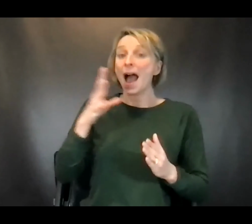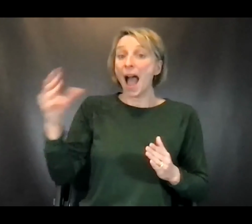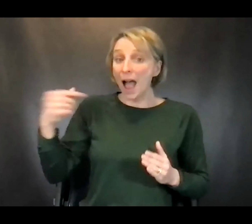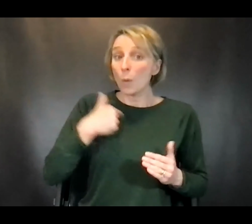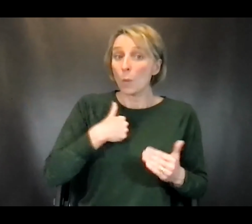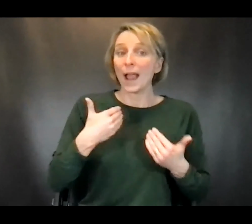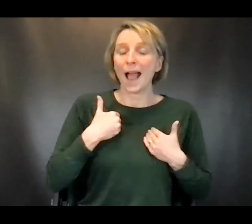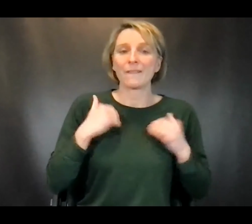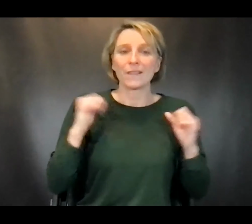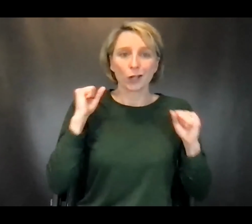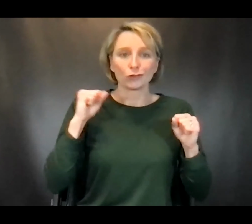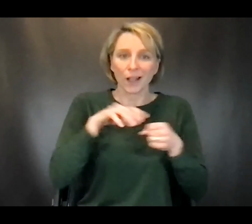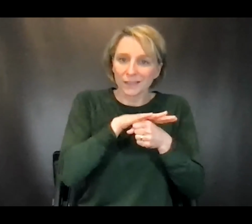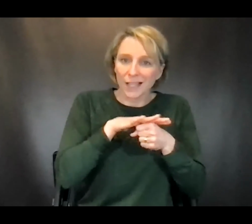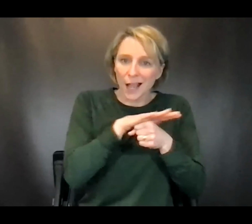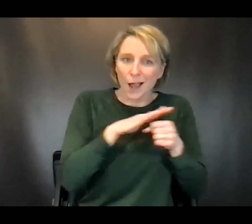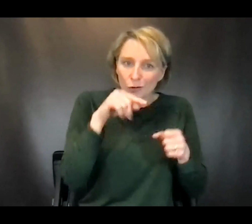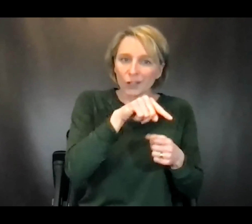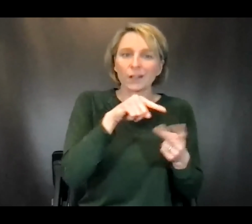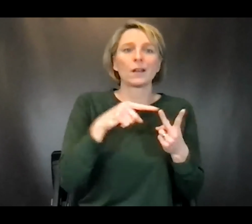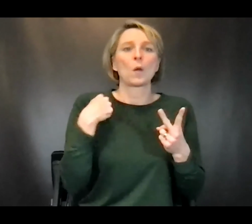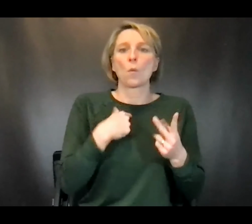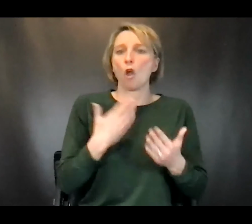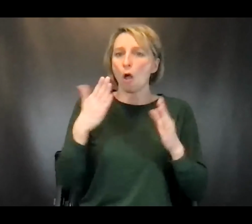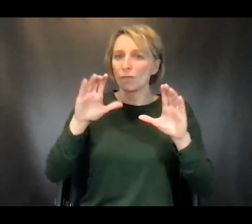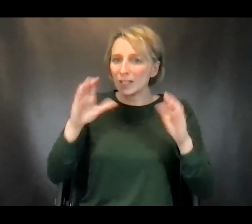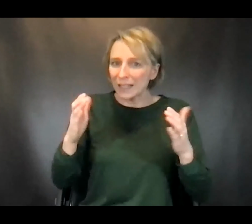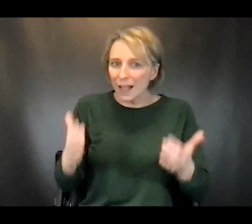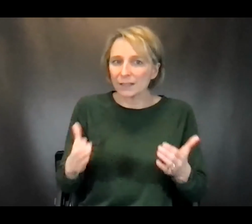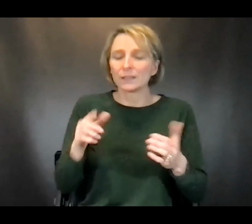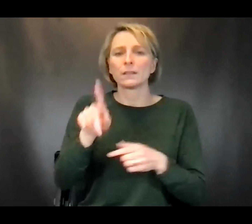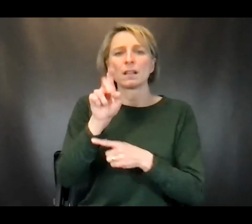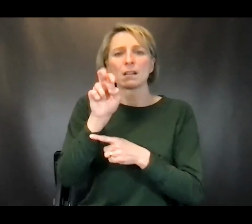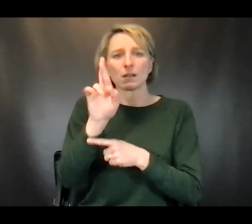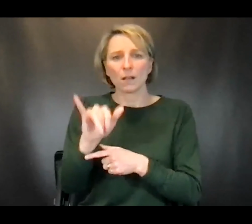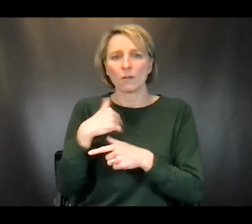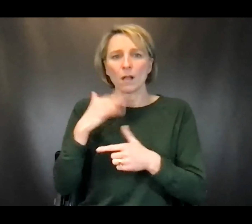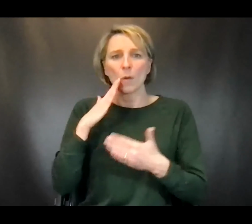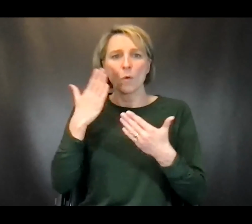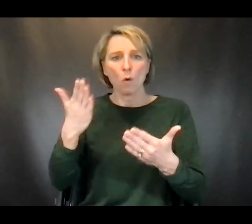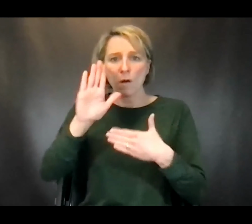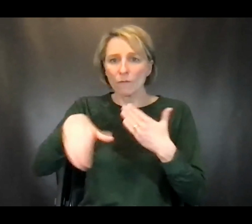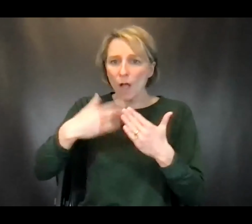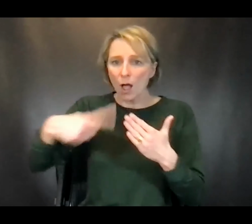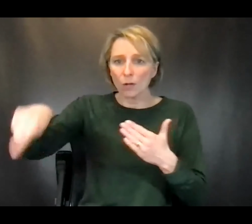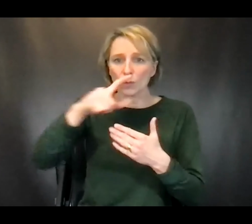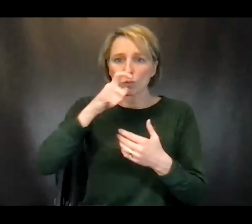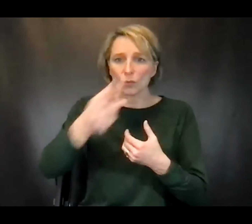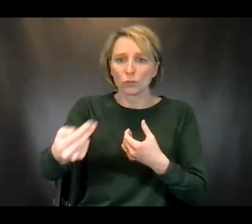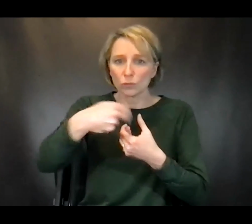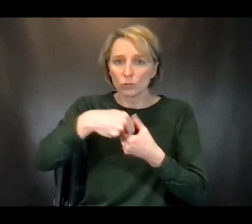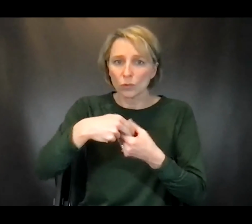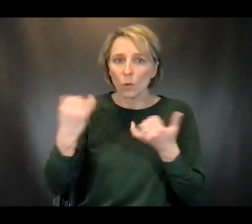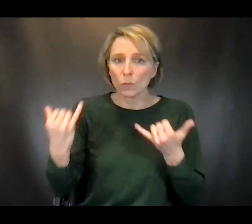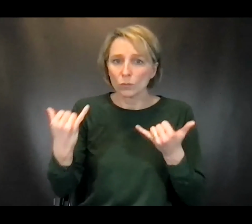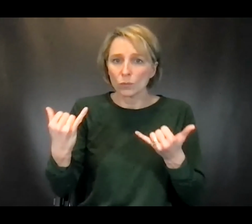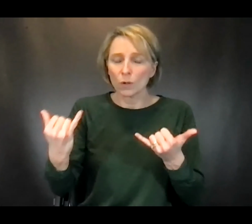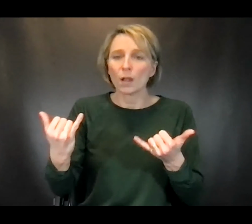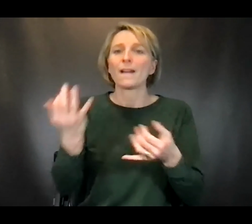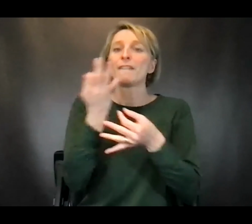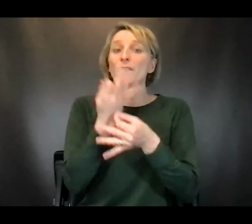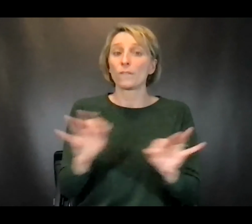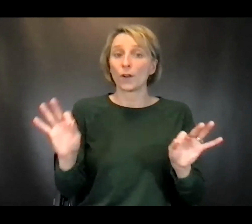area and we have classes. Carrie, I'm also going to offer everyone who came to the workshop a free